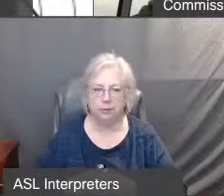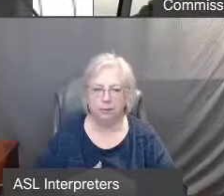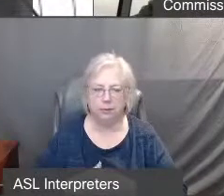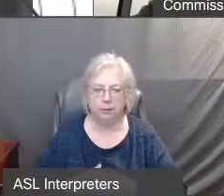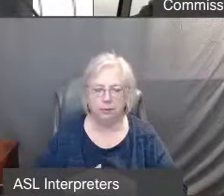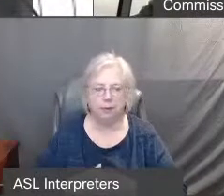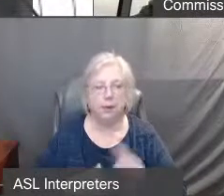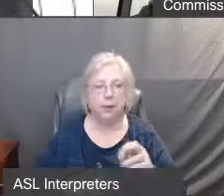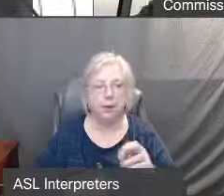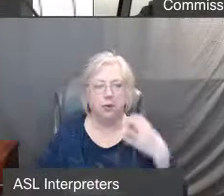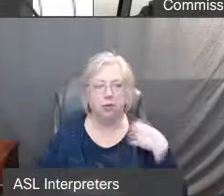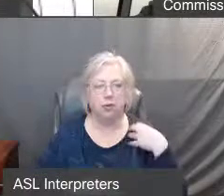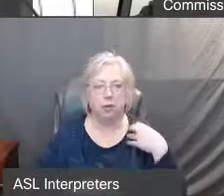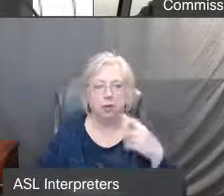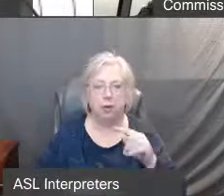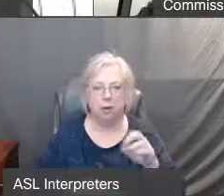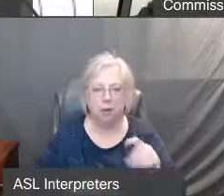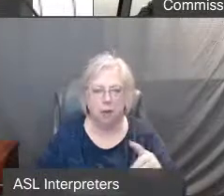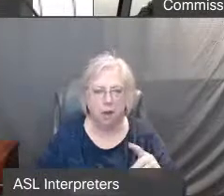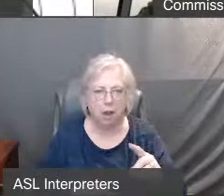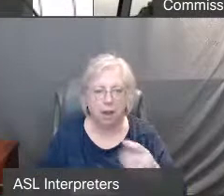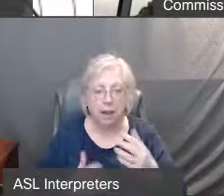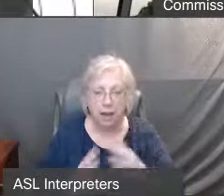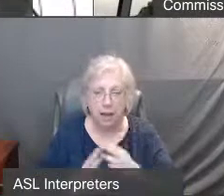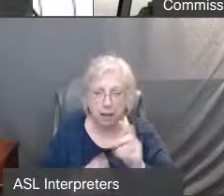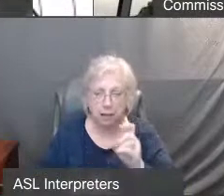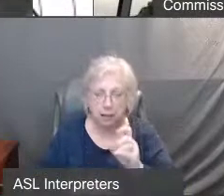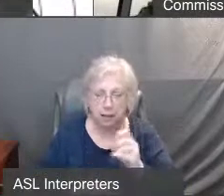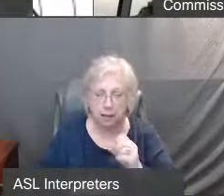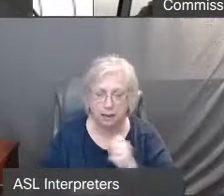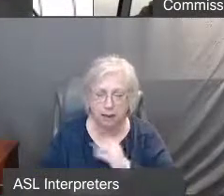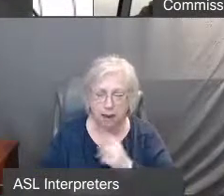Mr. Chairman, this is Todd. Could I ask staff a quick question?